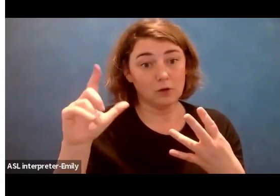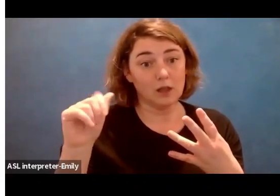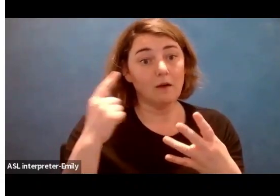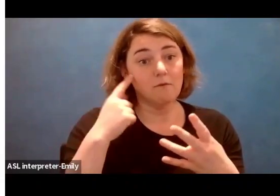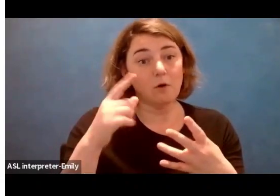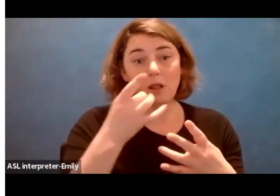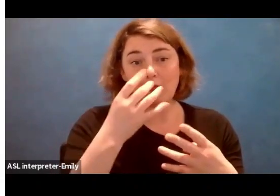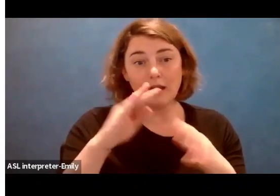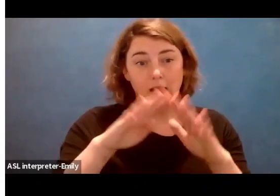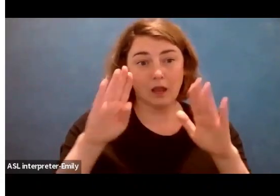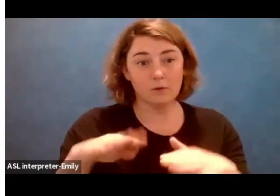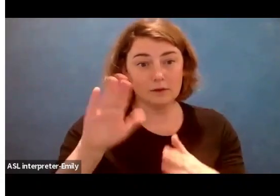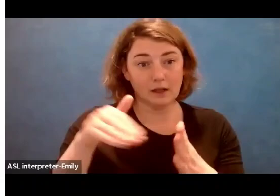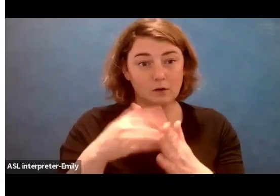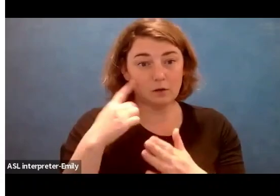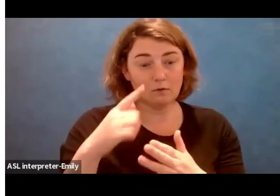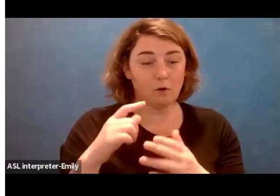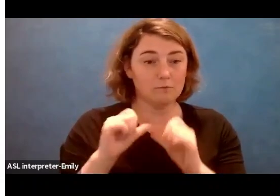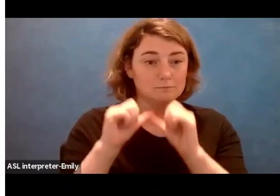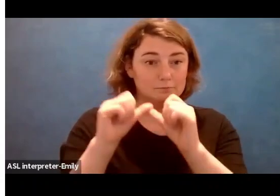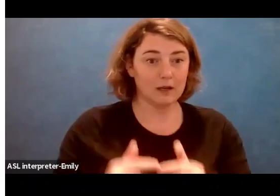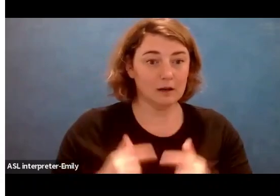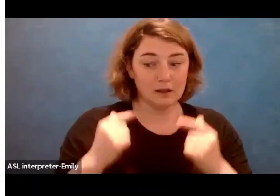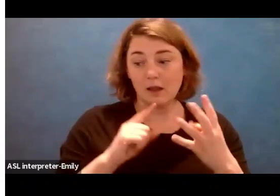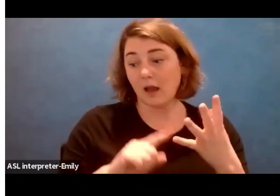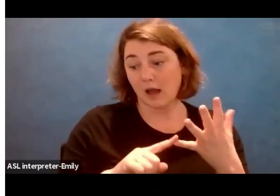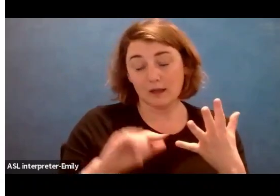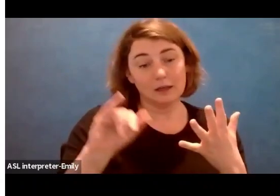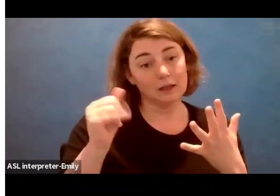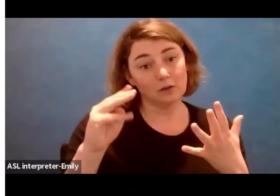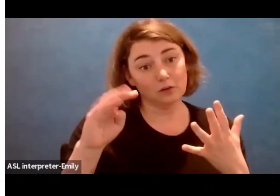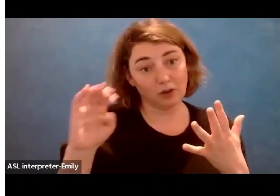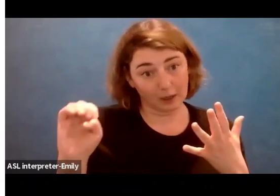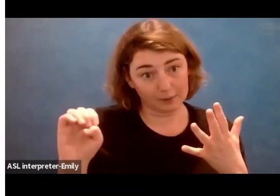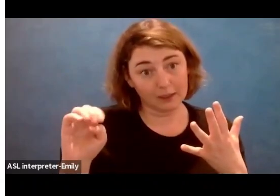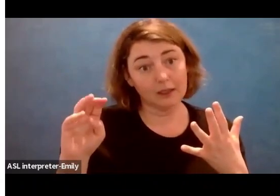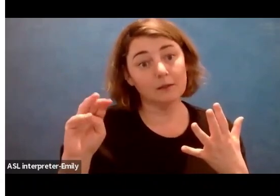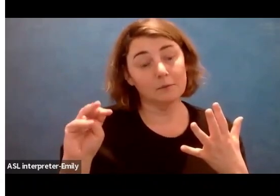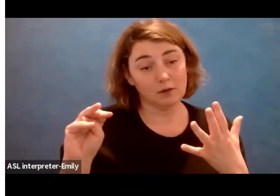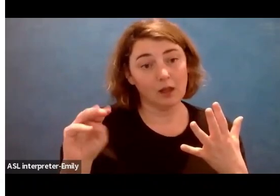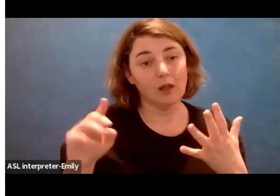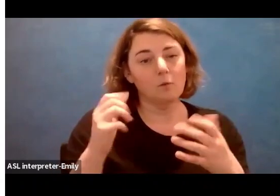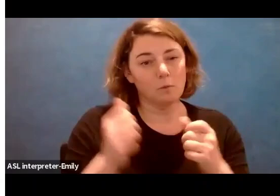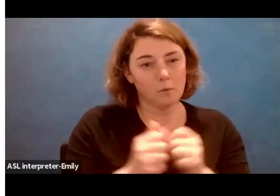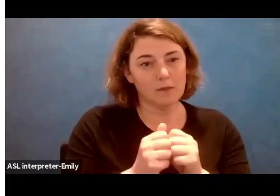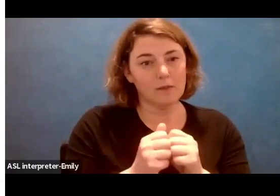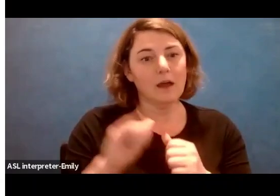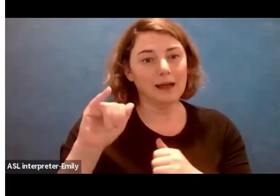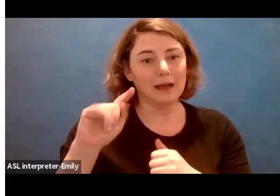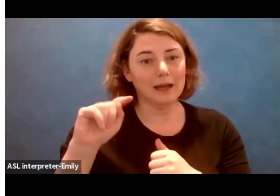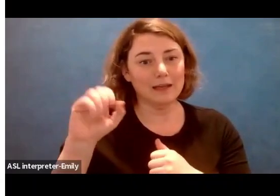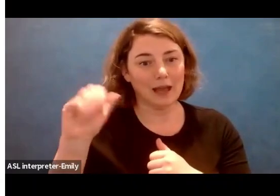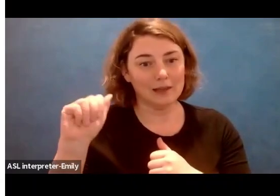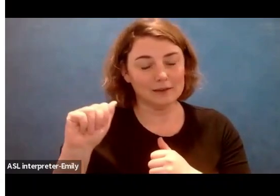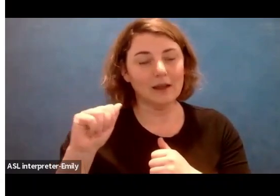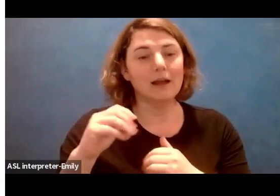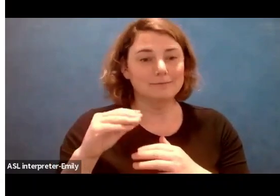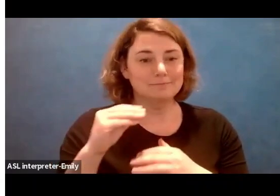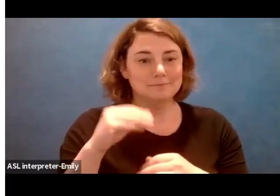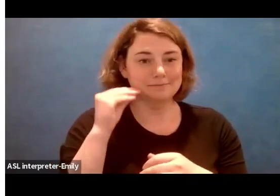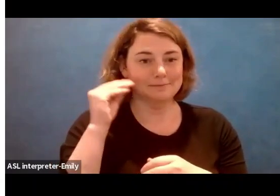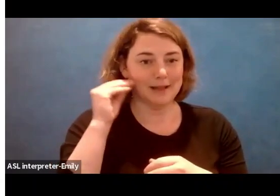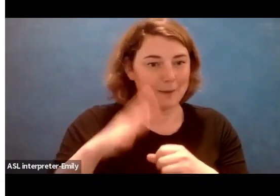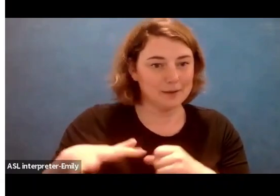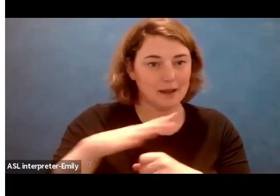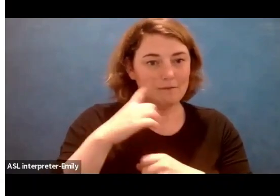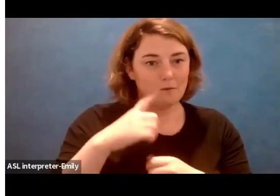for Vital Living. And we have Jamie Magellan, who is with Itasca Habitat for Humanity. So I want to thank our